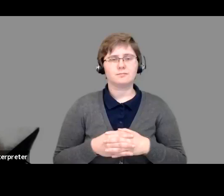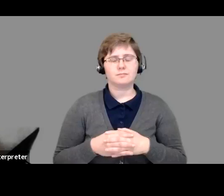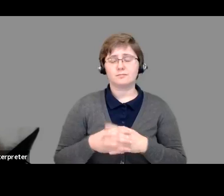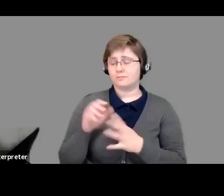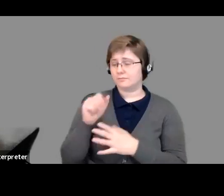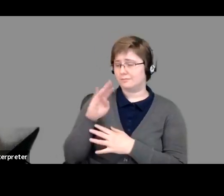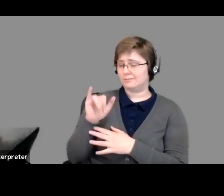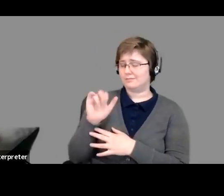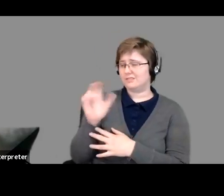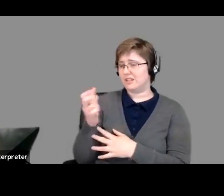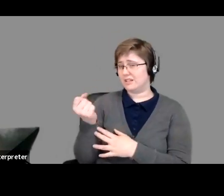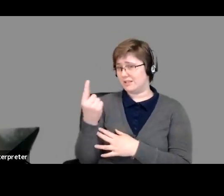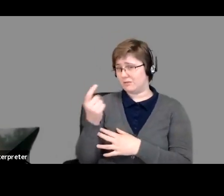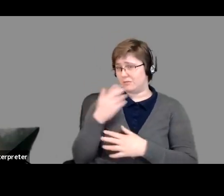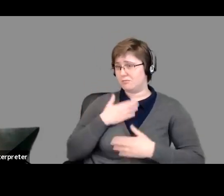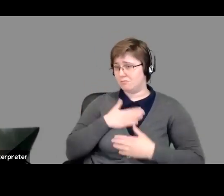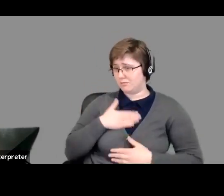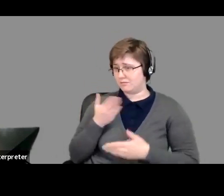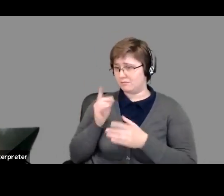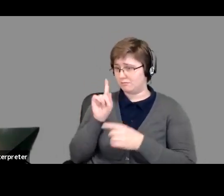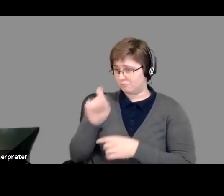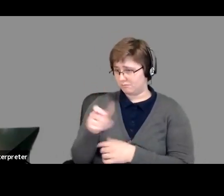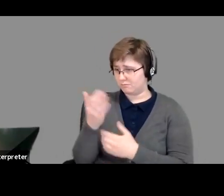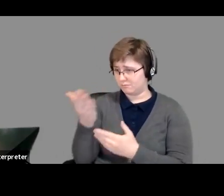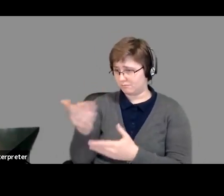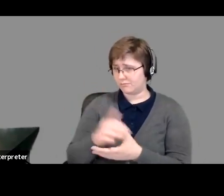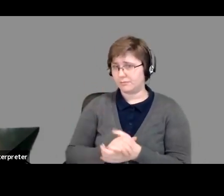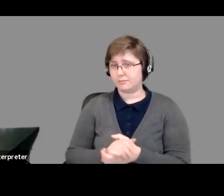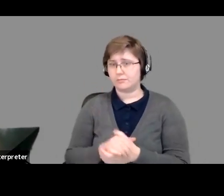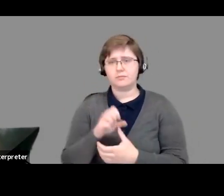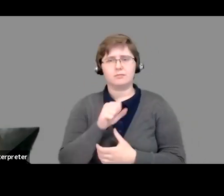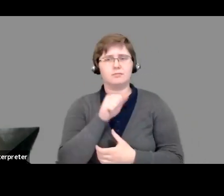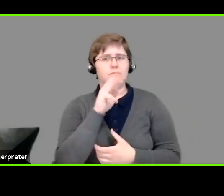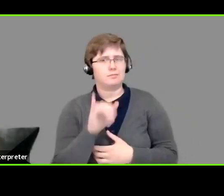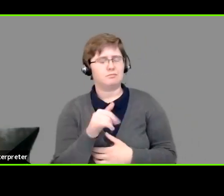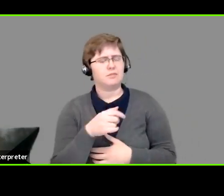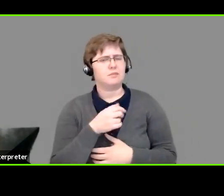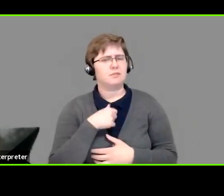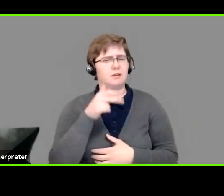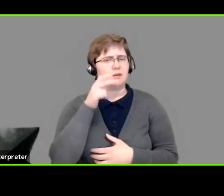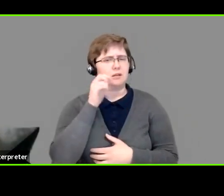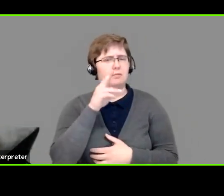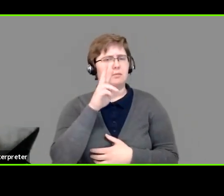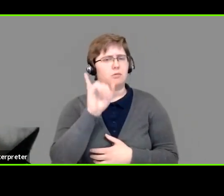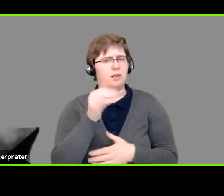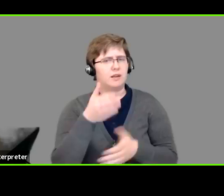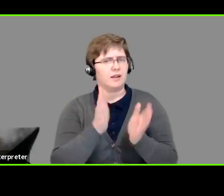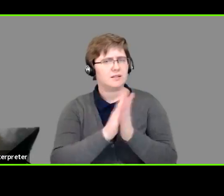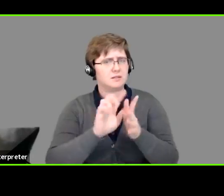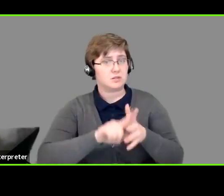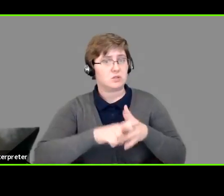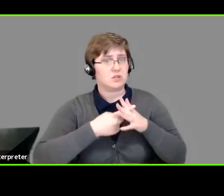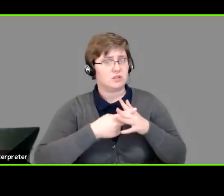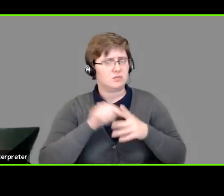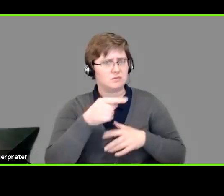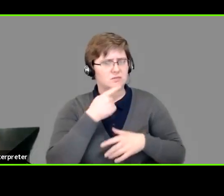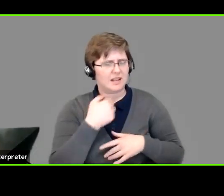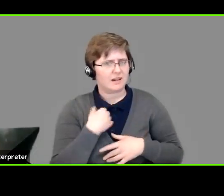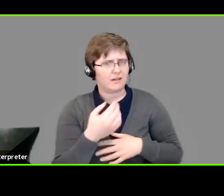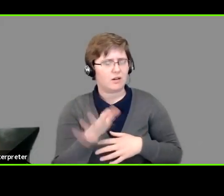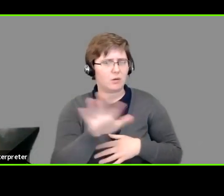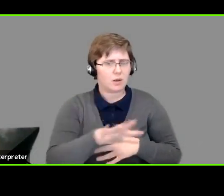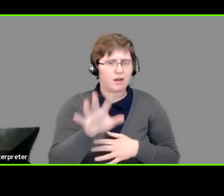Amy with Channel 11, please ask your question. So I heard Bree ask at the beginning, and you say you had